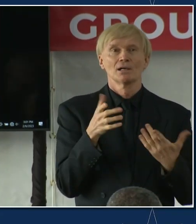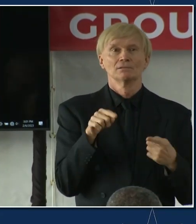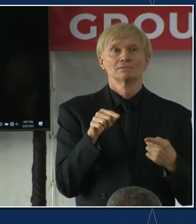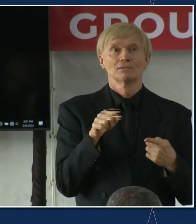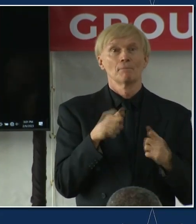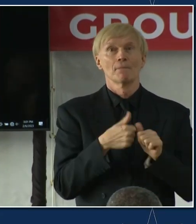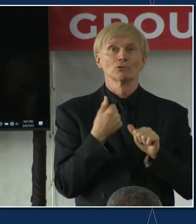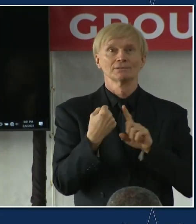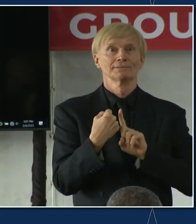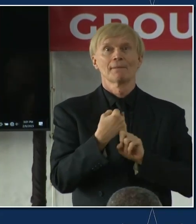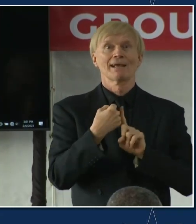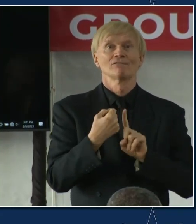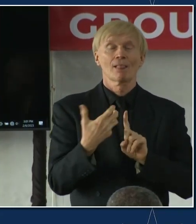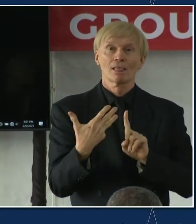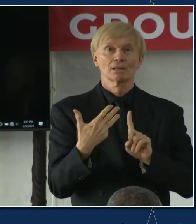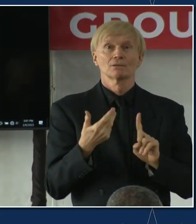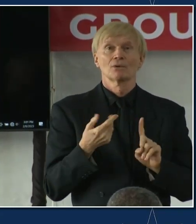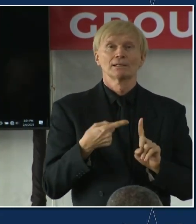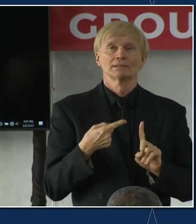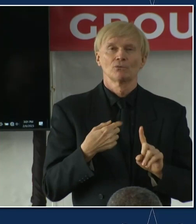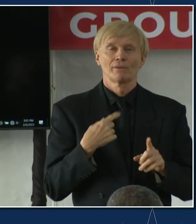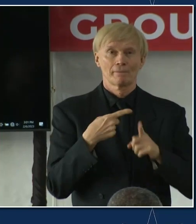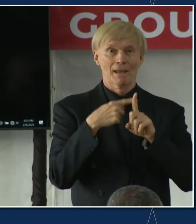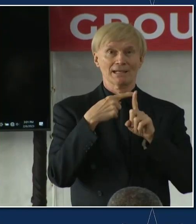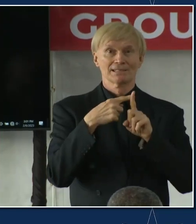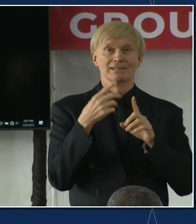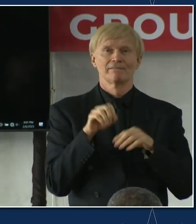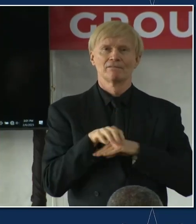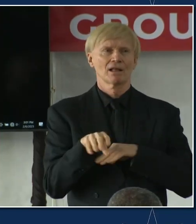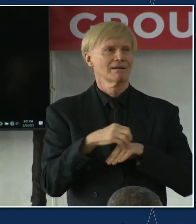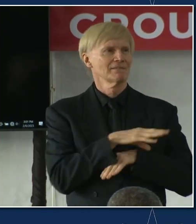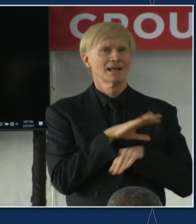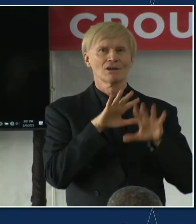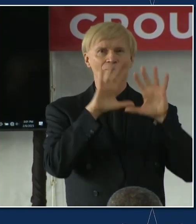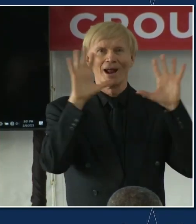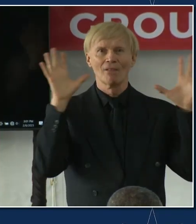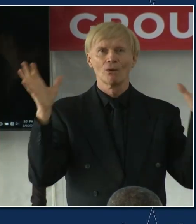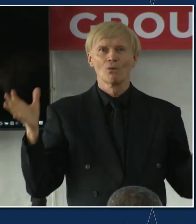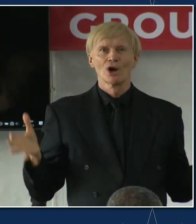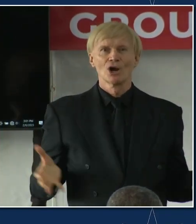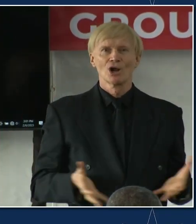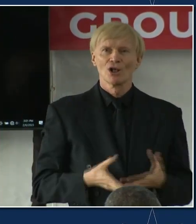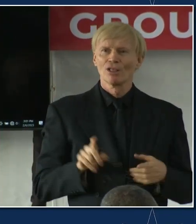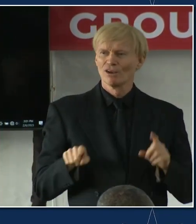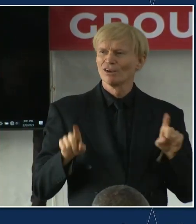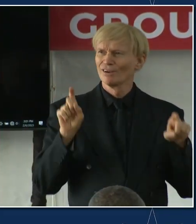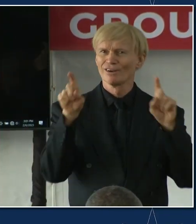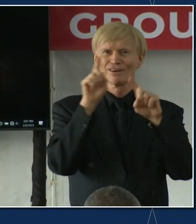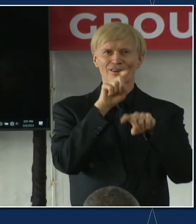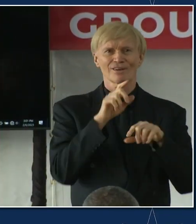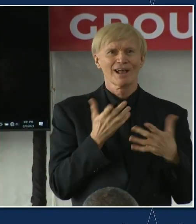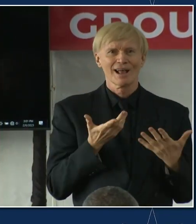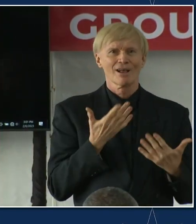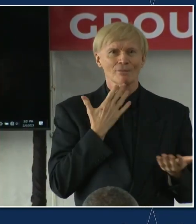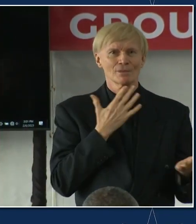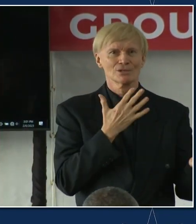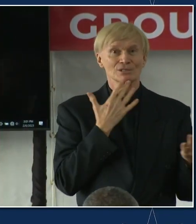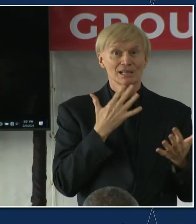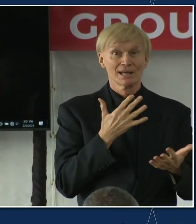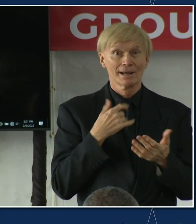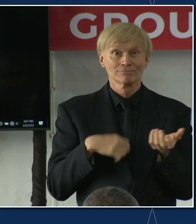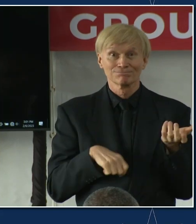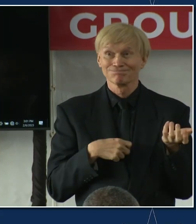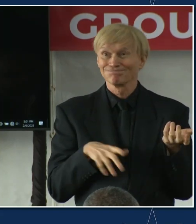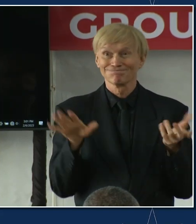say, was the positive impact we had on people around the world. How the music he made and